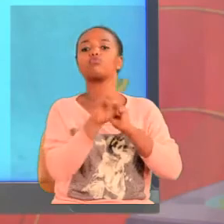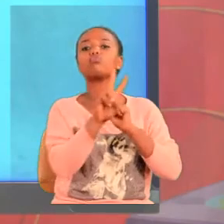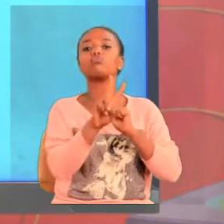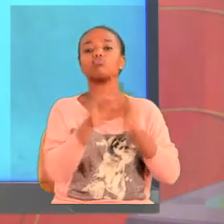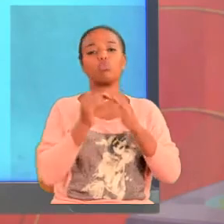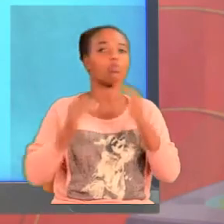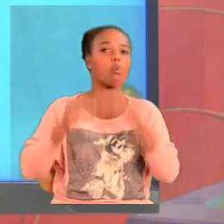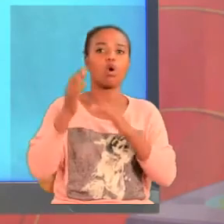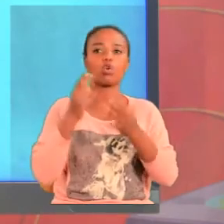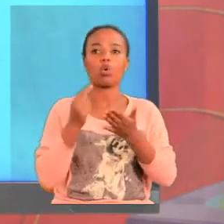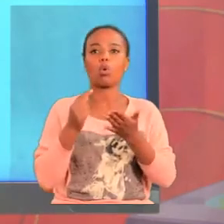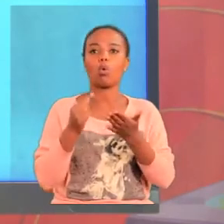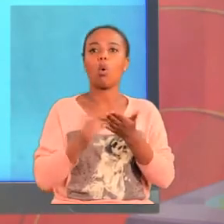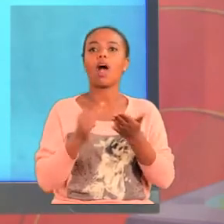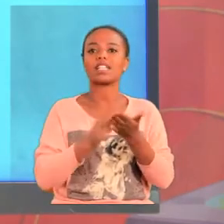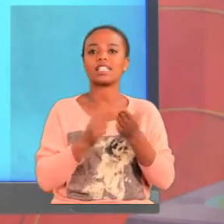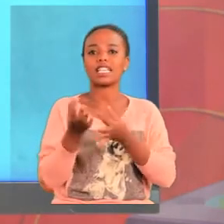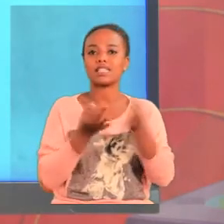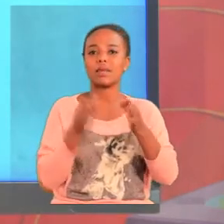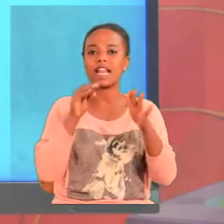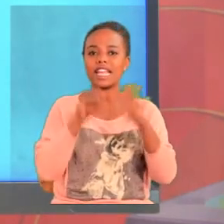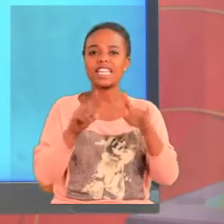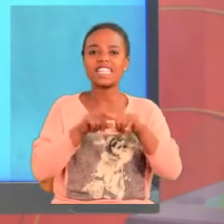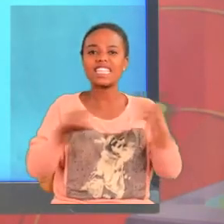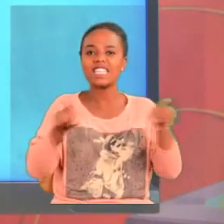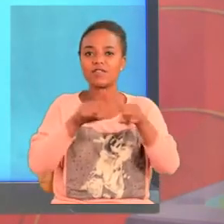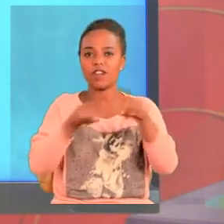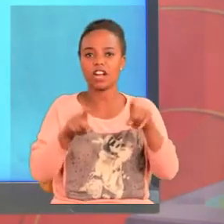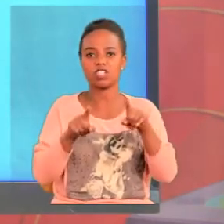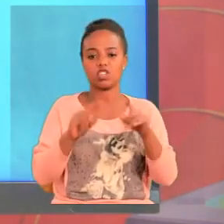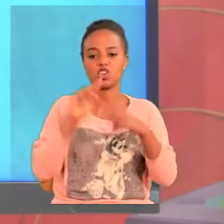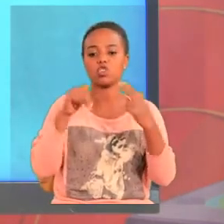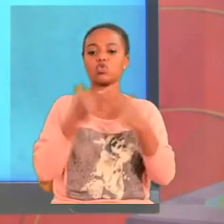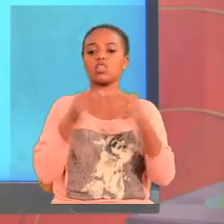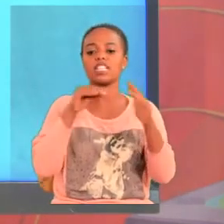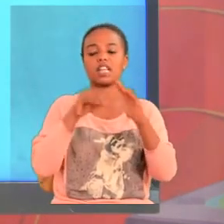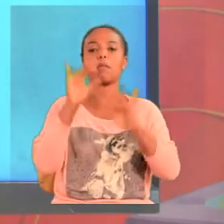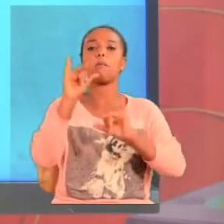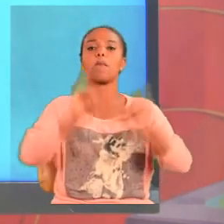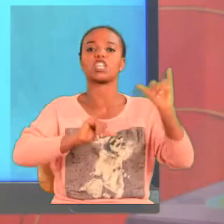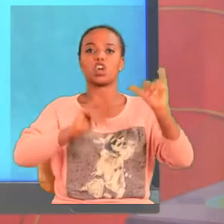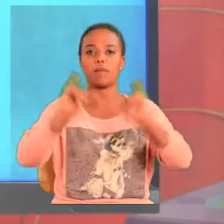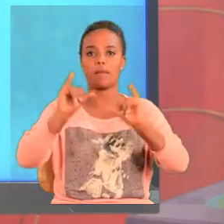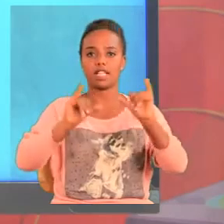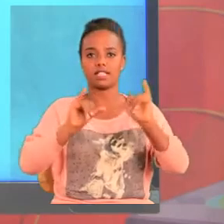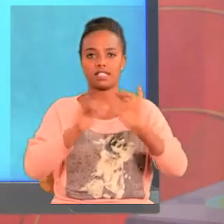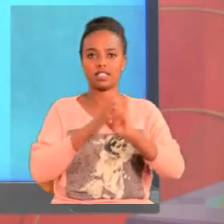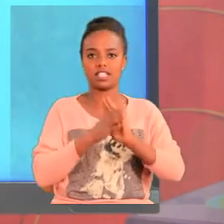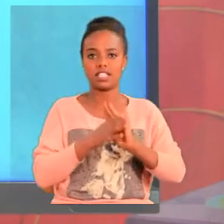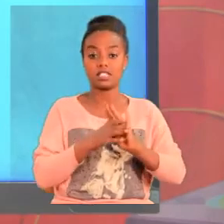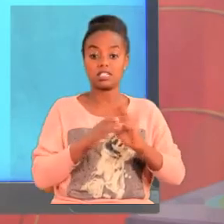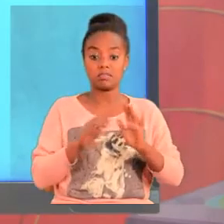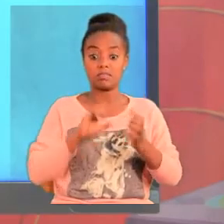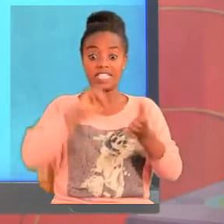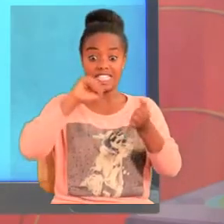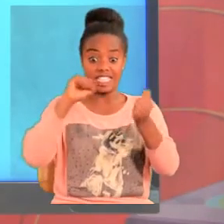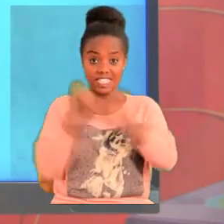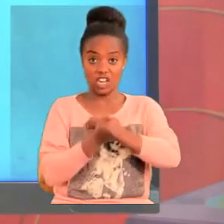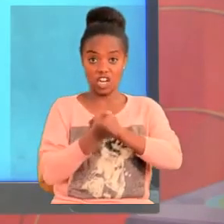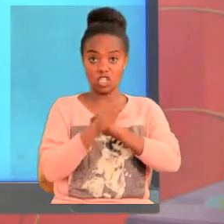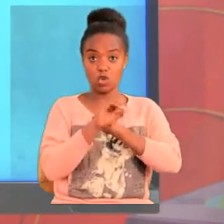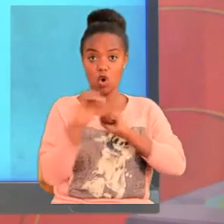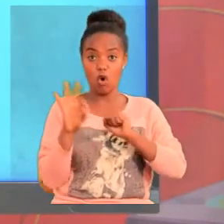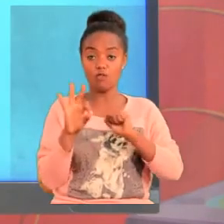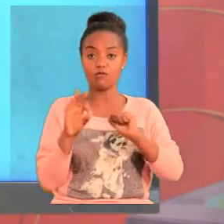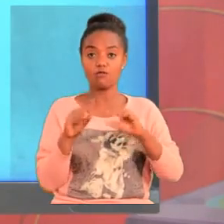expressed in different units of measurement. And the rate of change of a given quantity is given by,